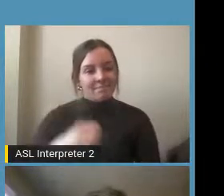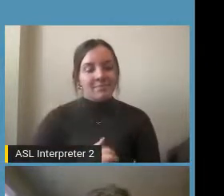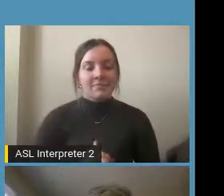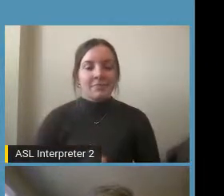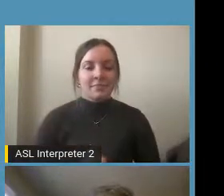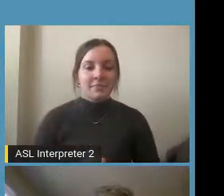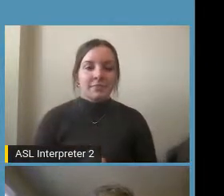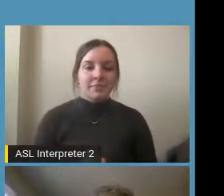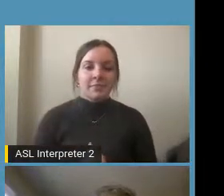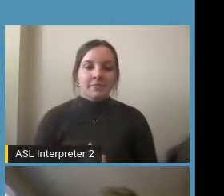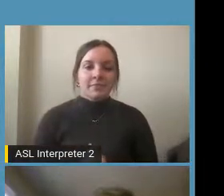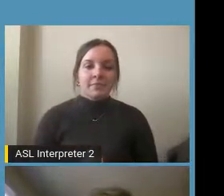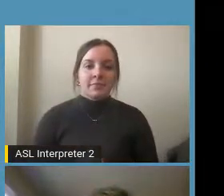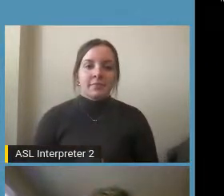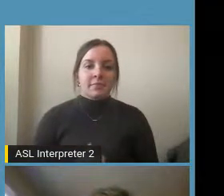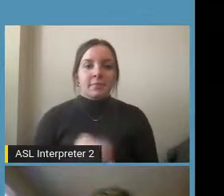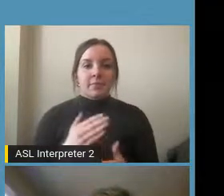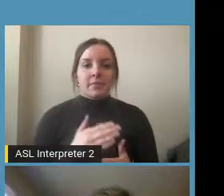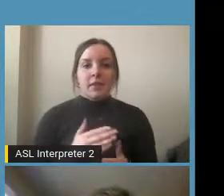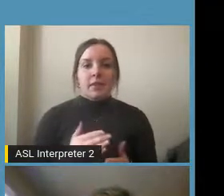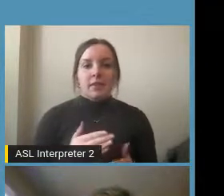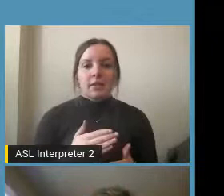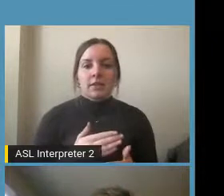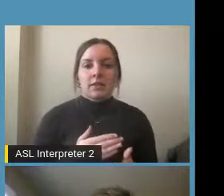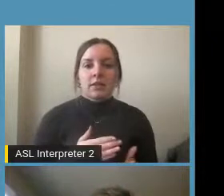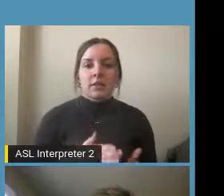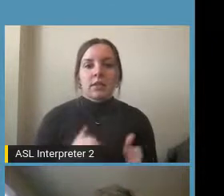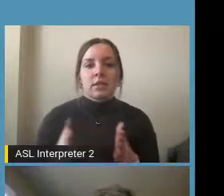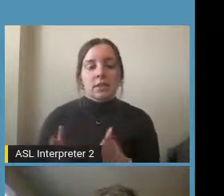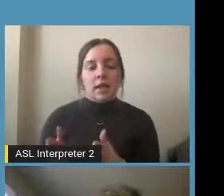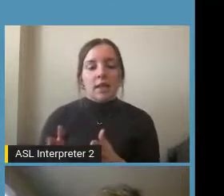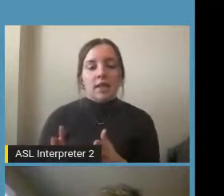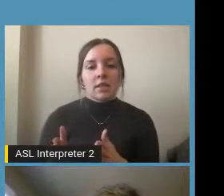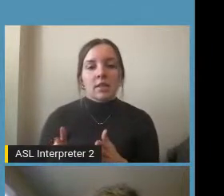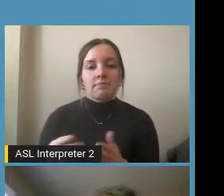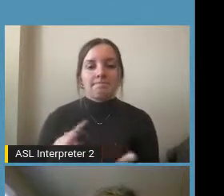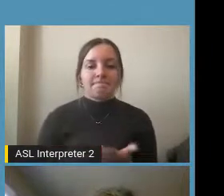So the next thing I want to talk about is the Smithsonian